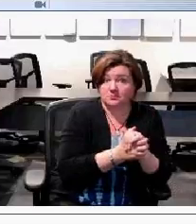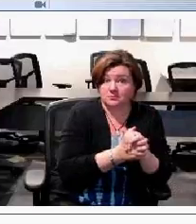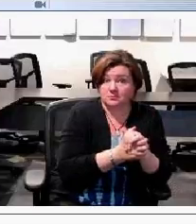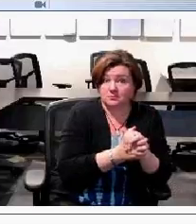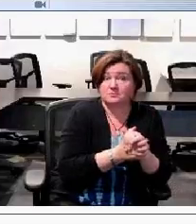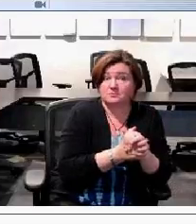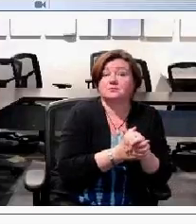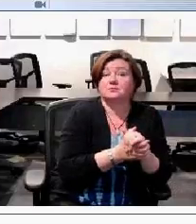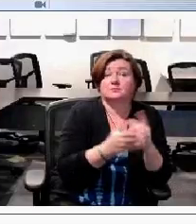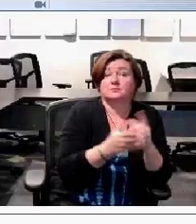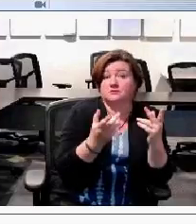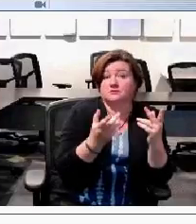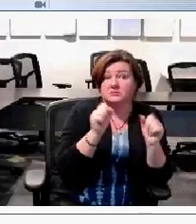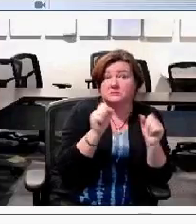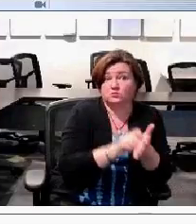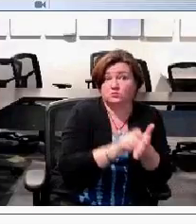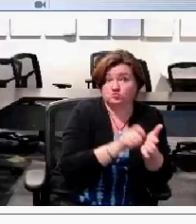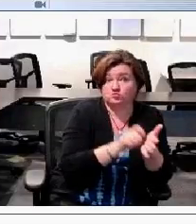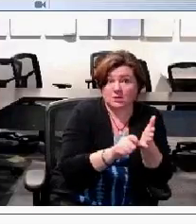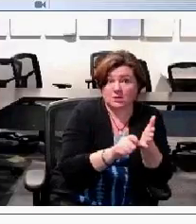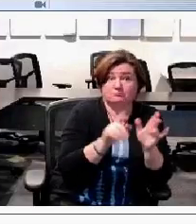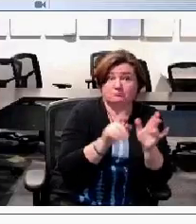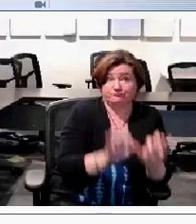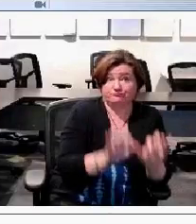Always either write that down or